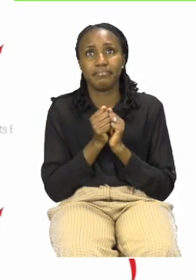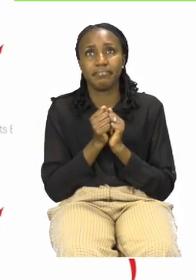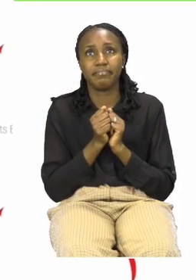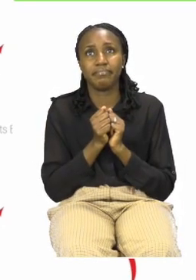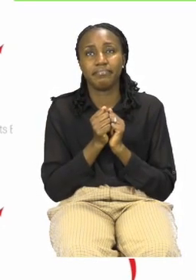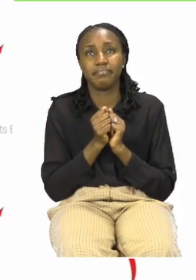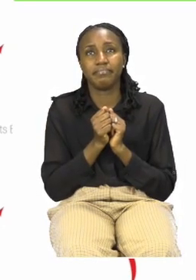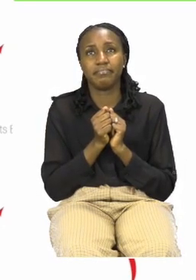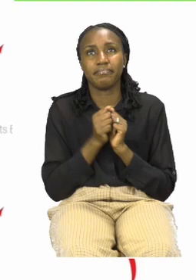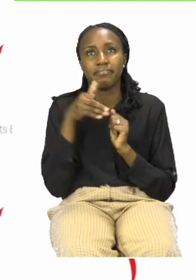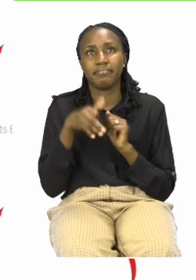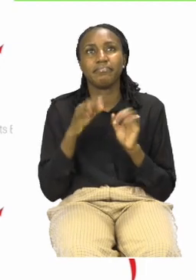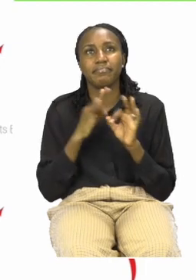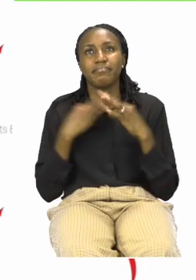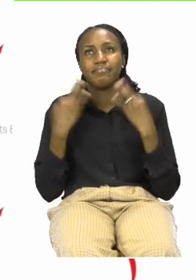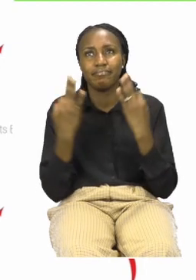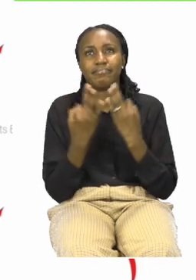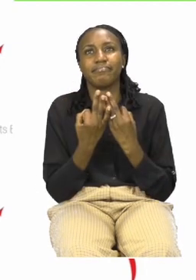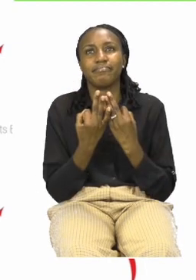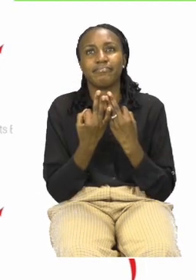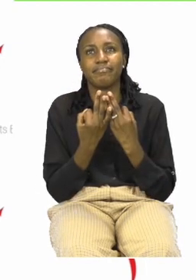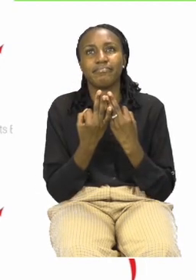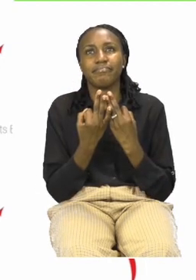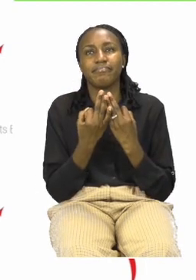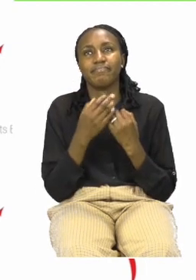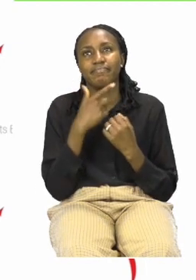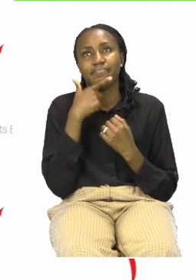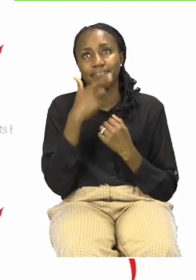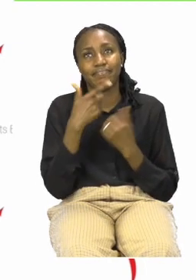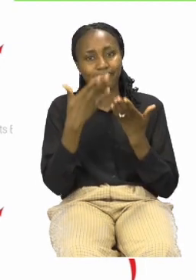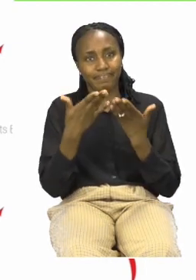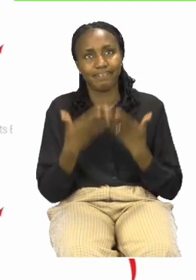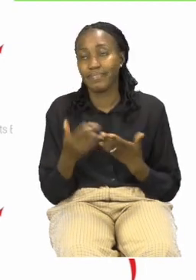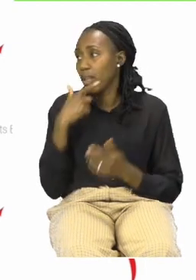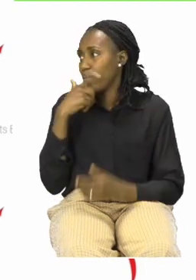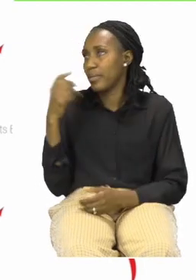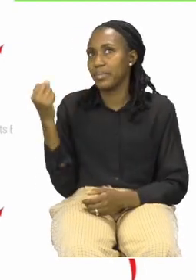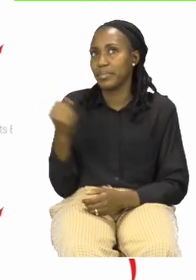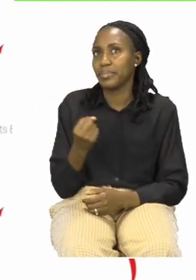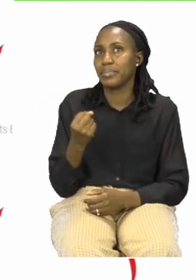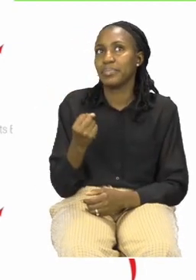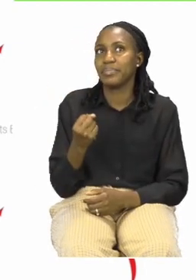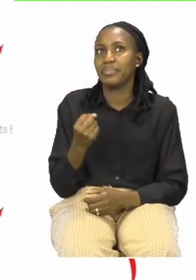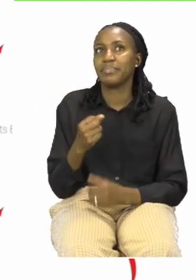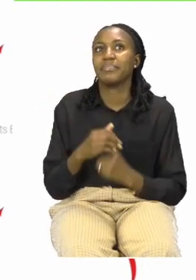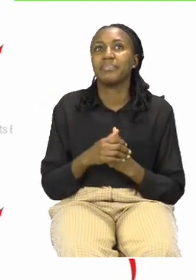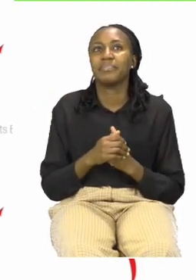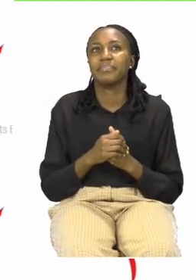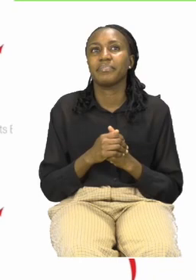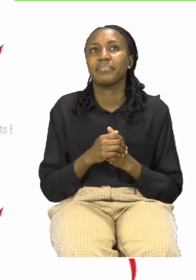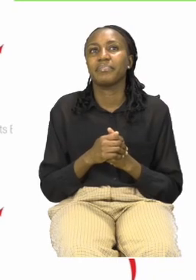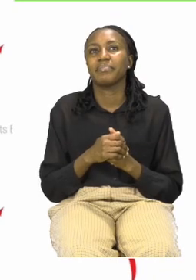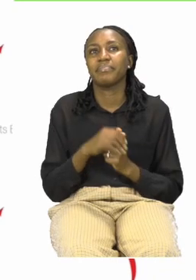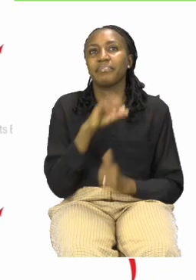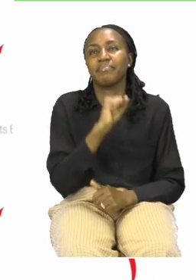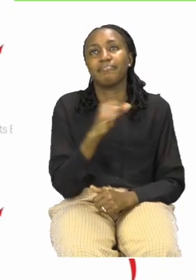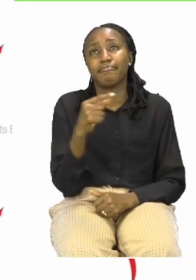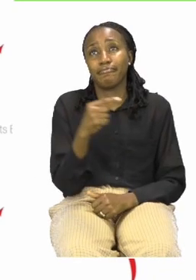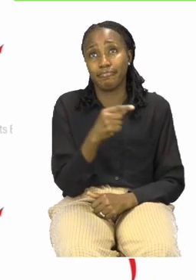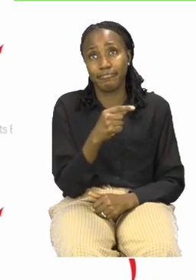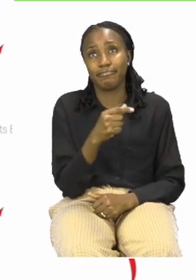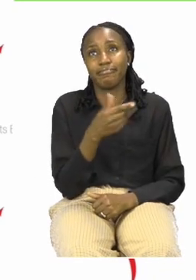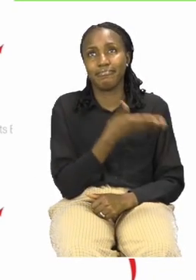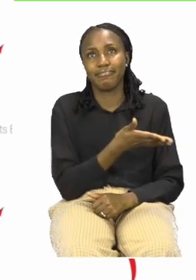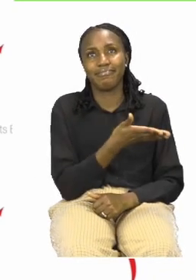Federation. That's Miss Brenda. Welcome to the studio. Thank you very much, Jesse. Thank you for having me. Well, it's always a privilege. You